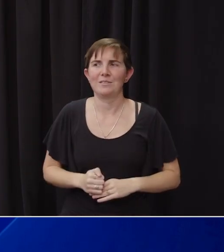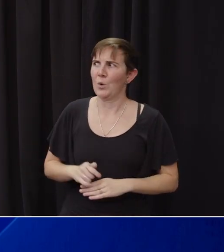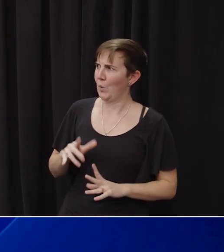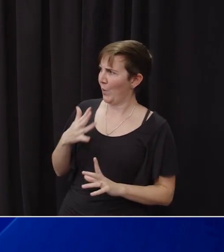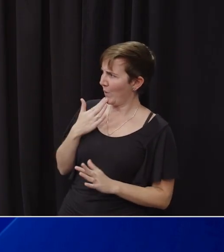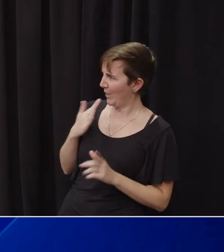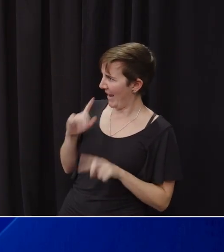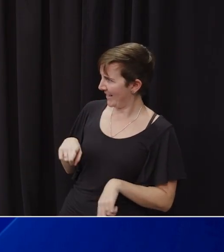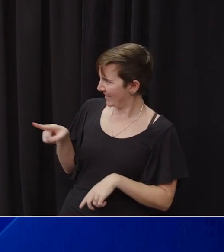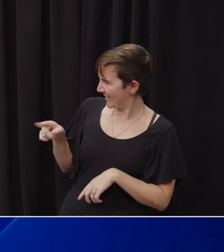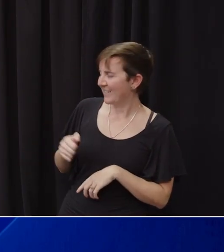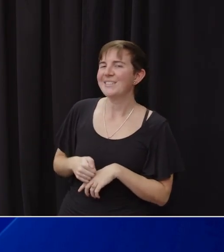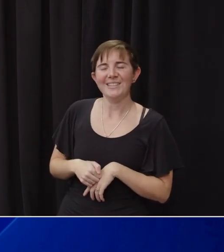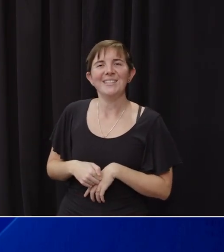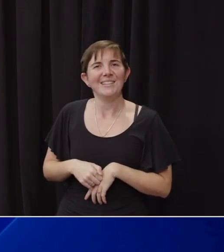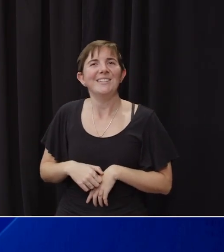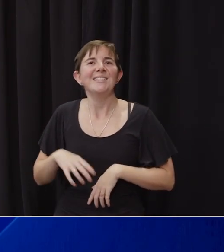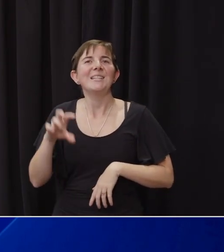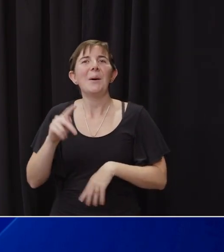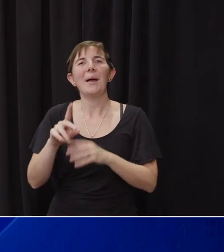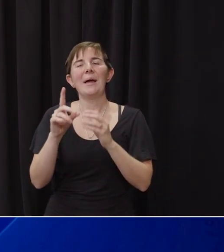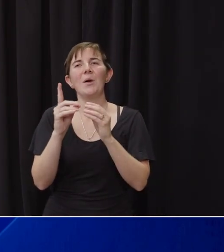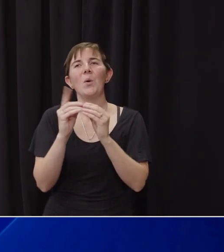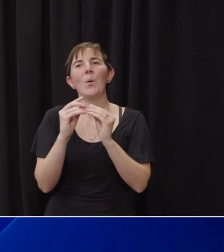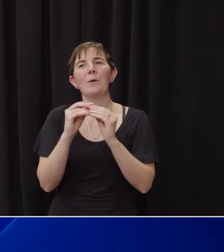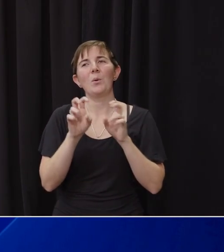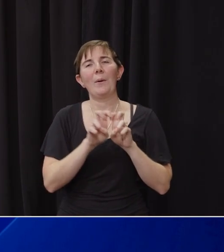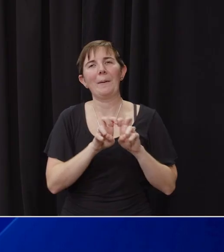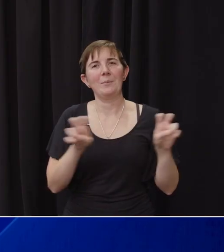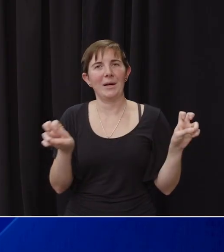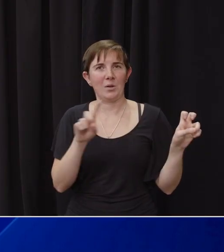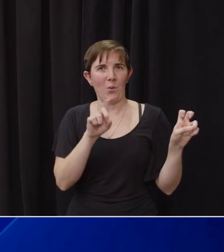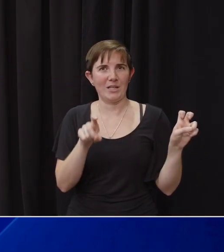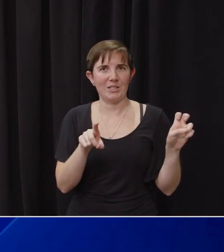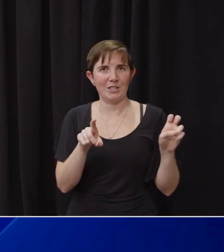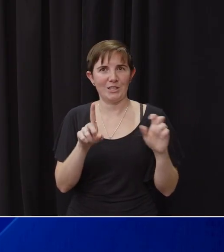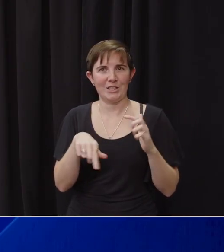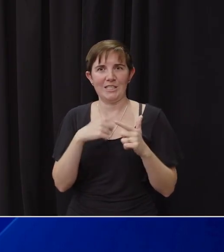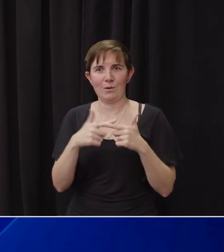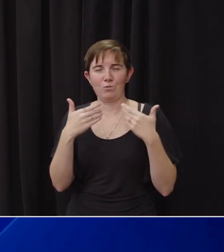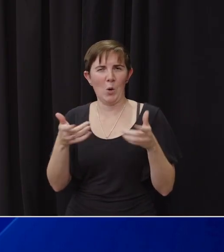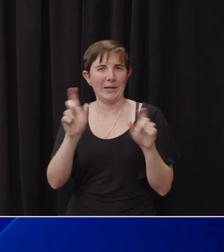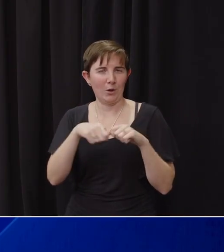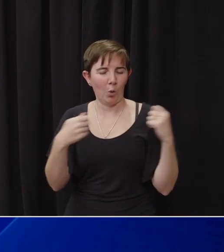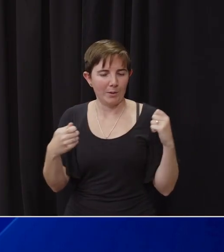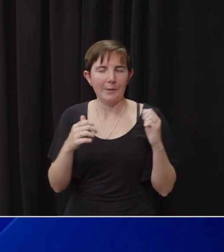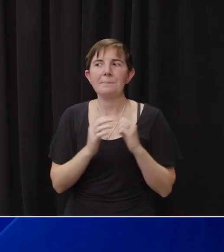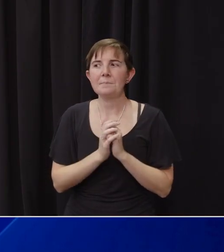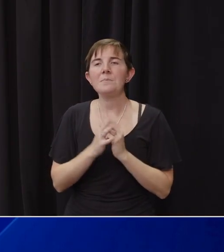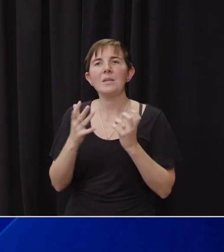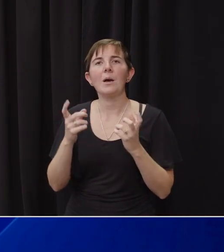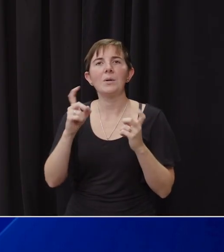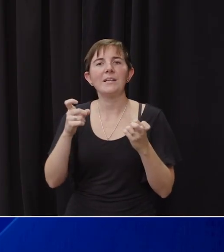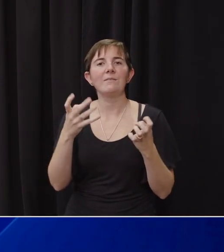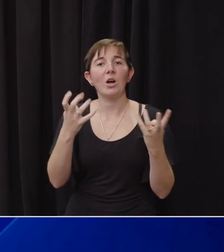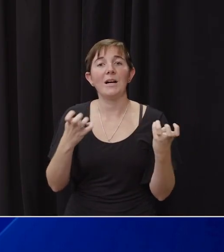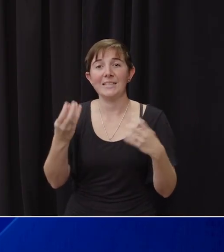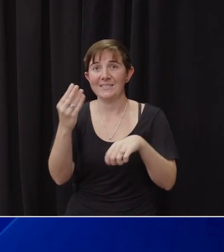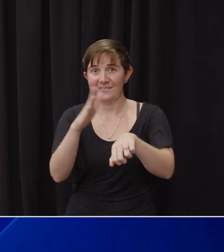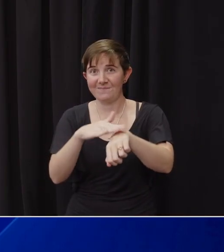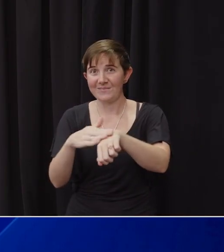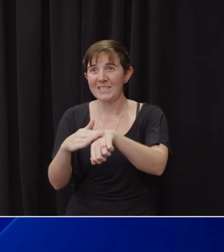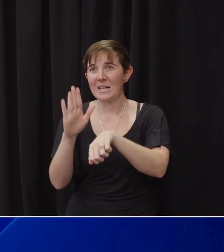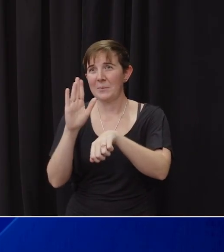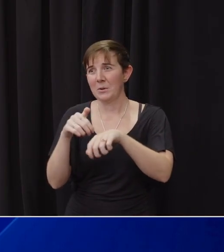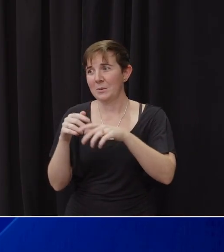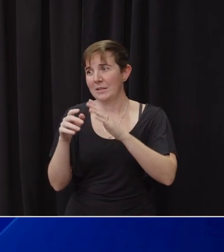answer. Okay, I'm going to ask one more panel question before we go to the conclusion. I do want to give our audience a heads up. We are